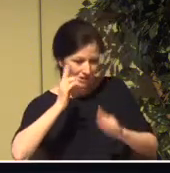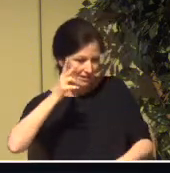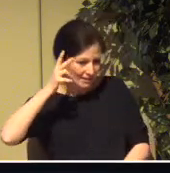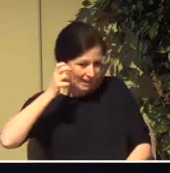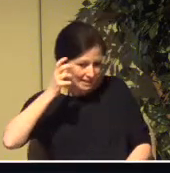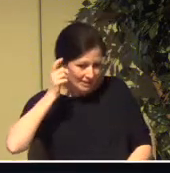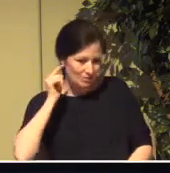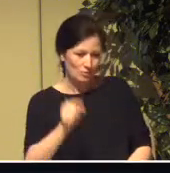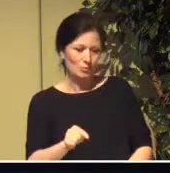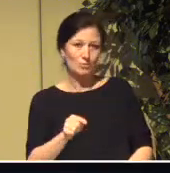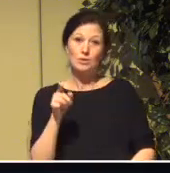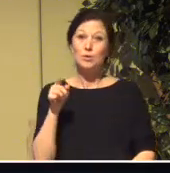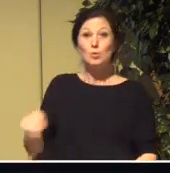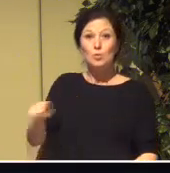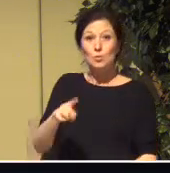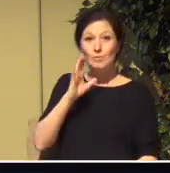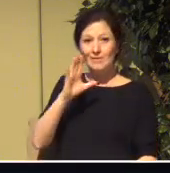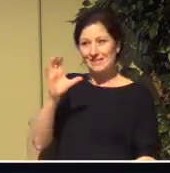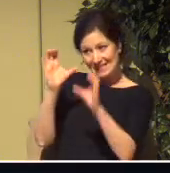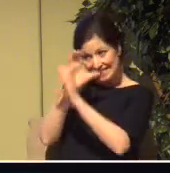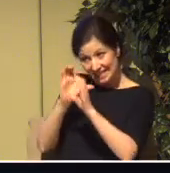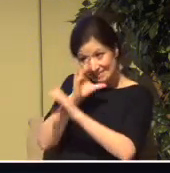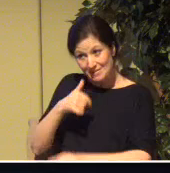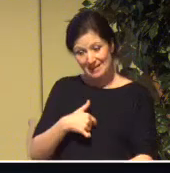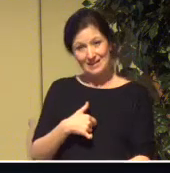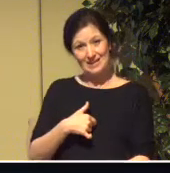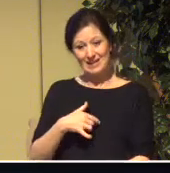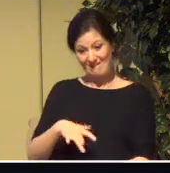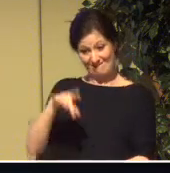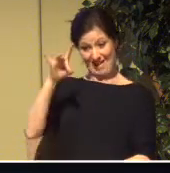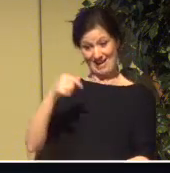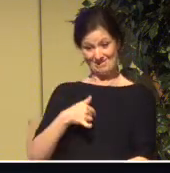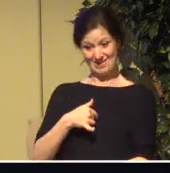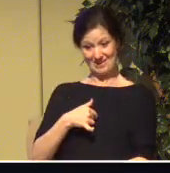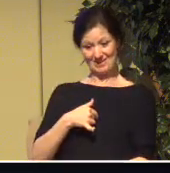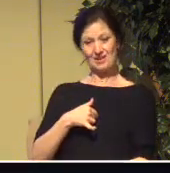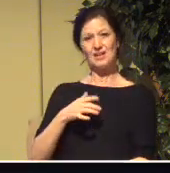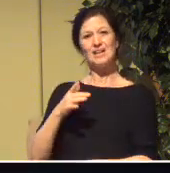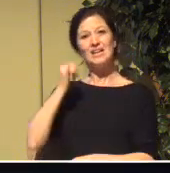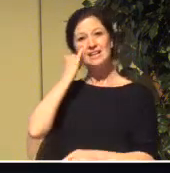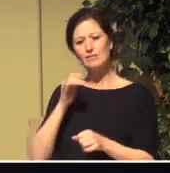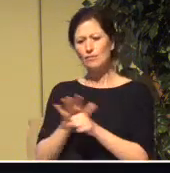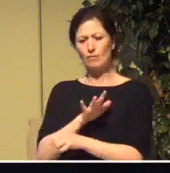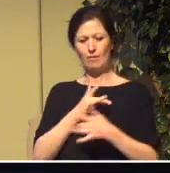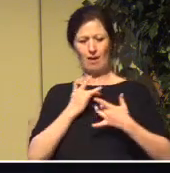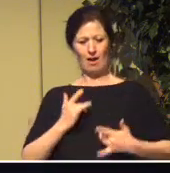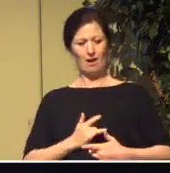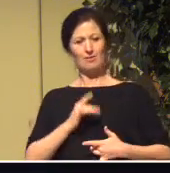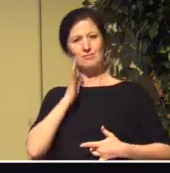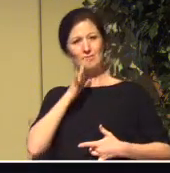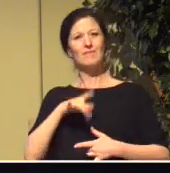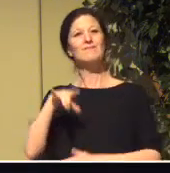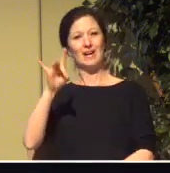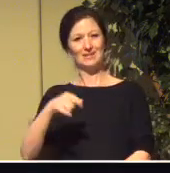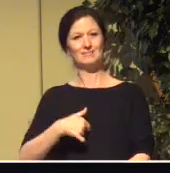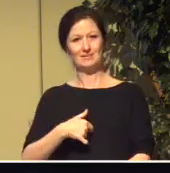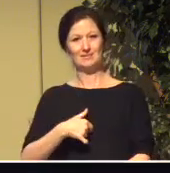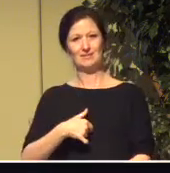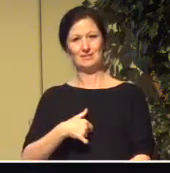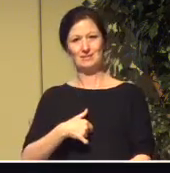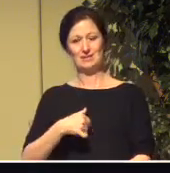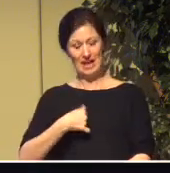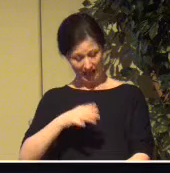You will seek me and find me when you seek me with all your heart. I will be